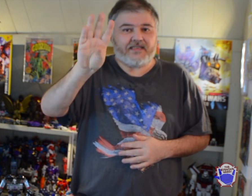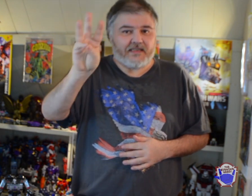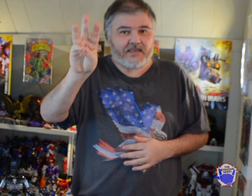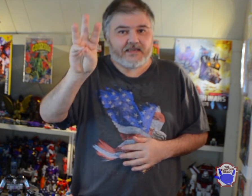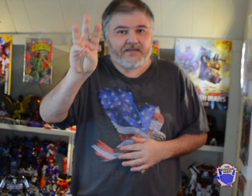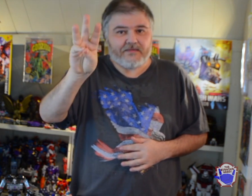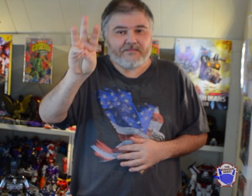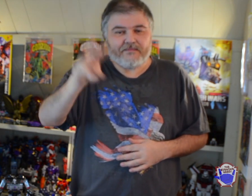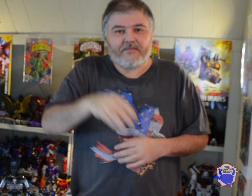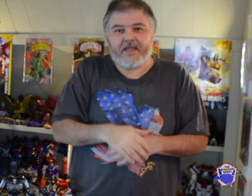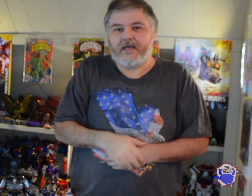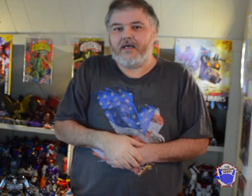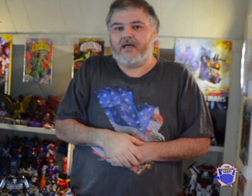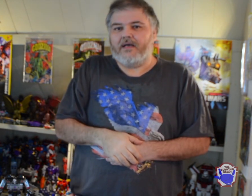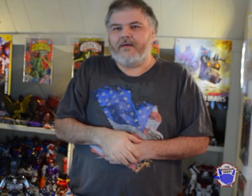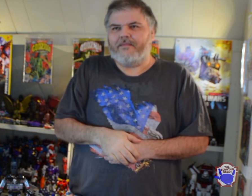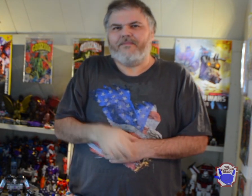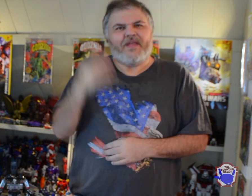1986.